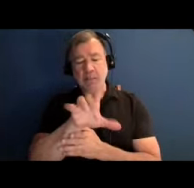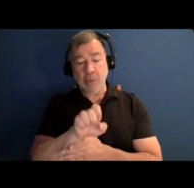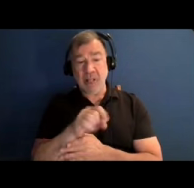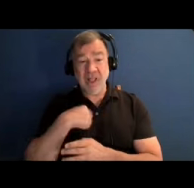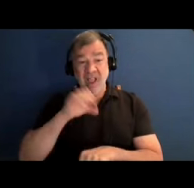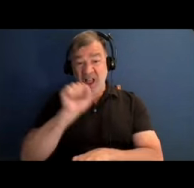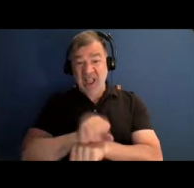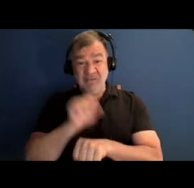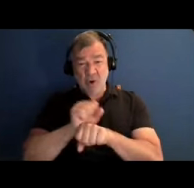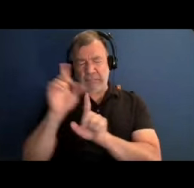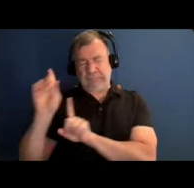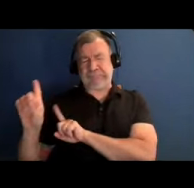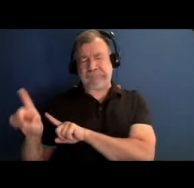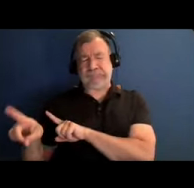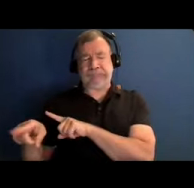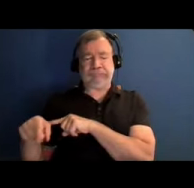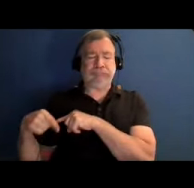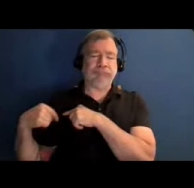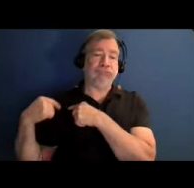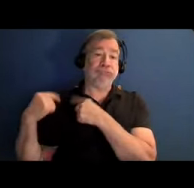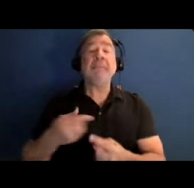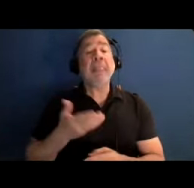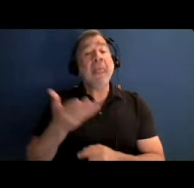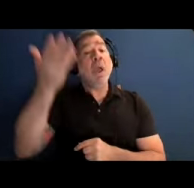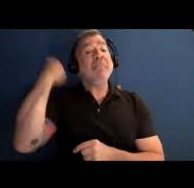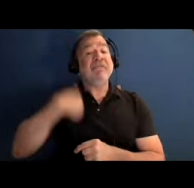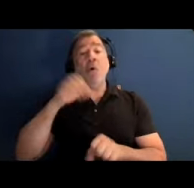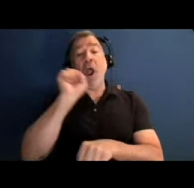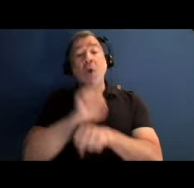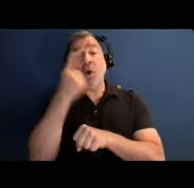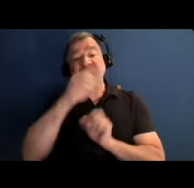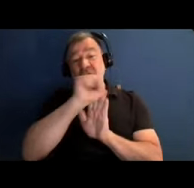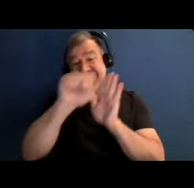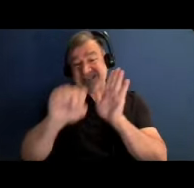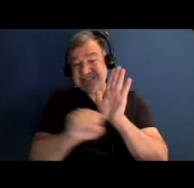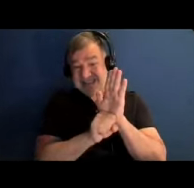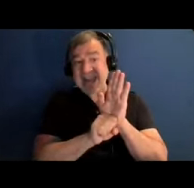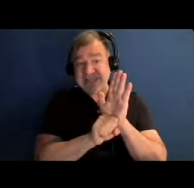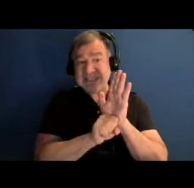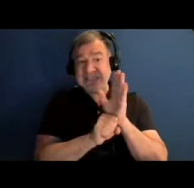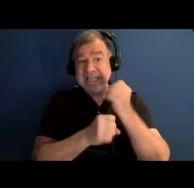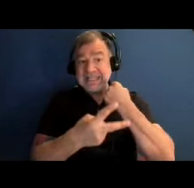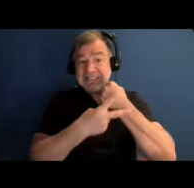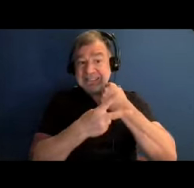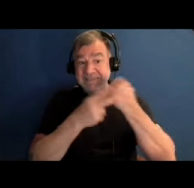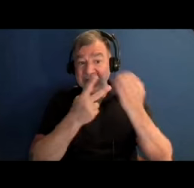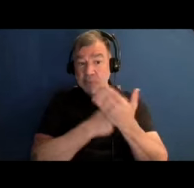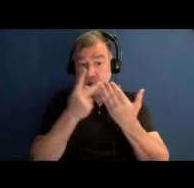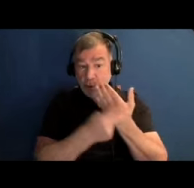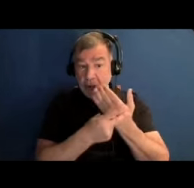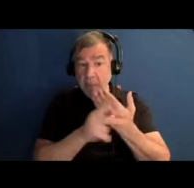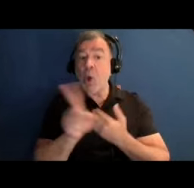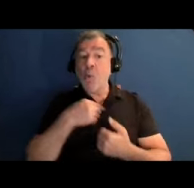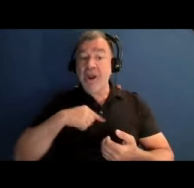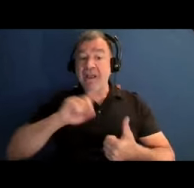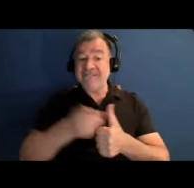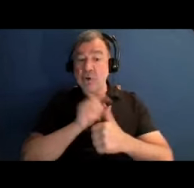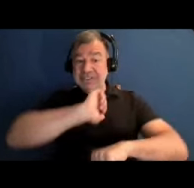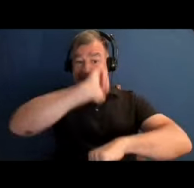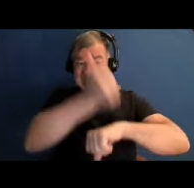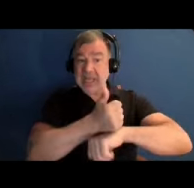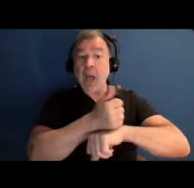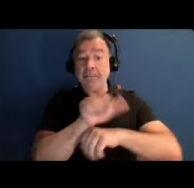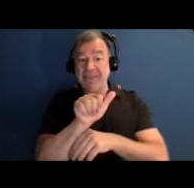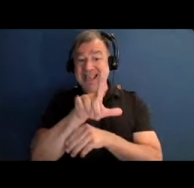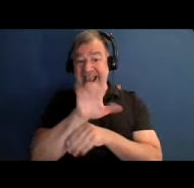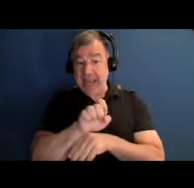while. I used to work for a state treasury program where I launched the ABLE program and